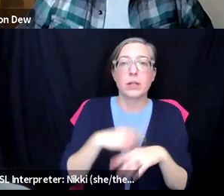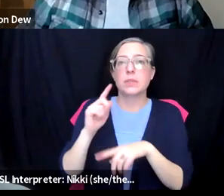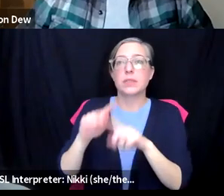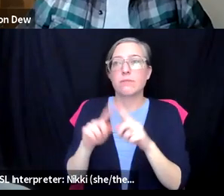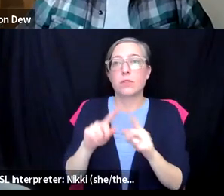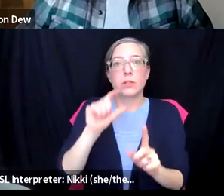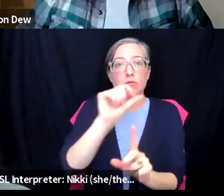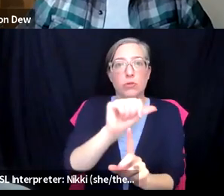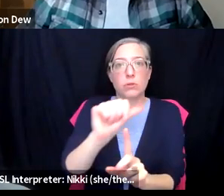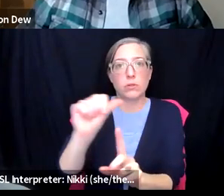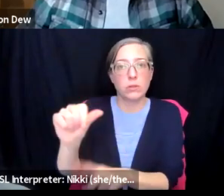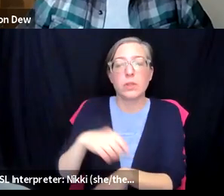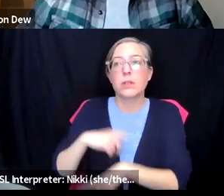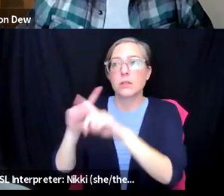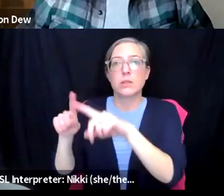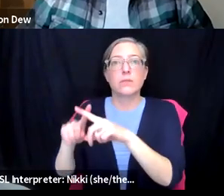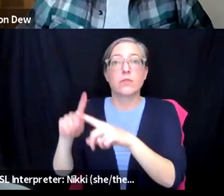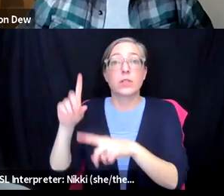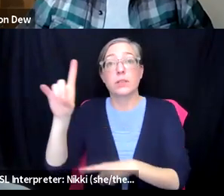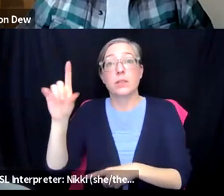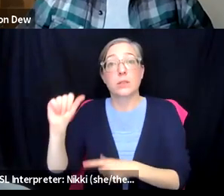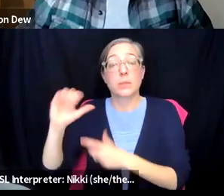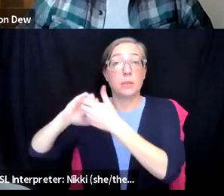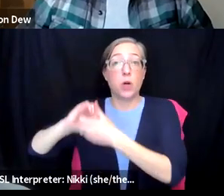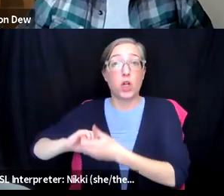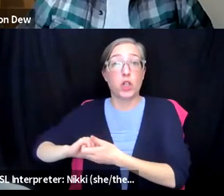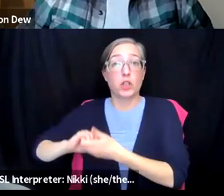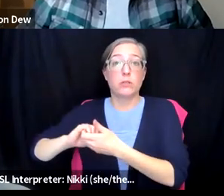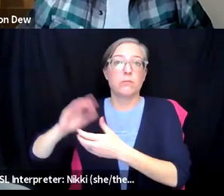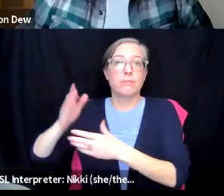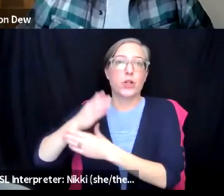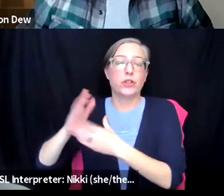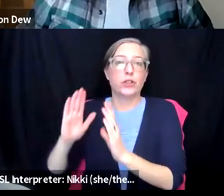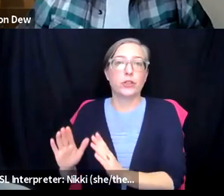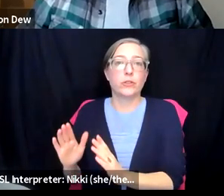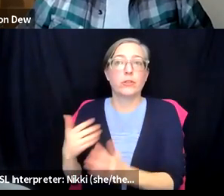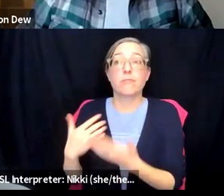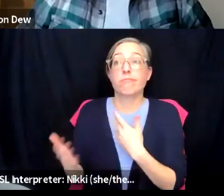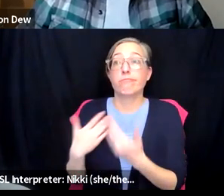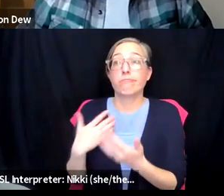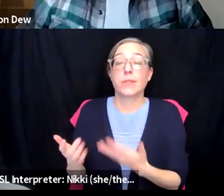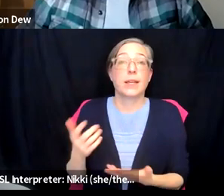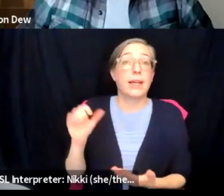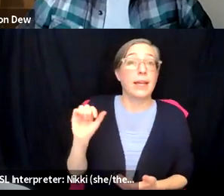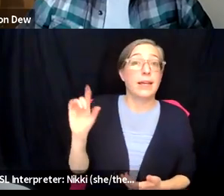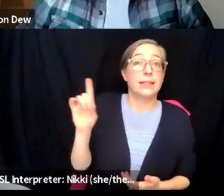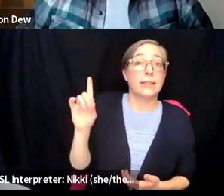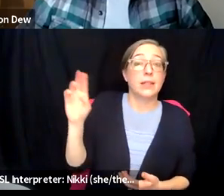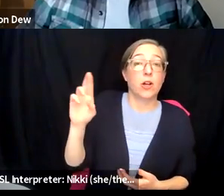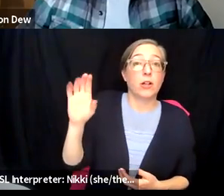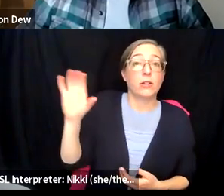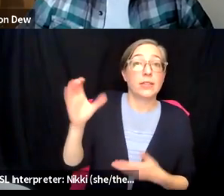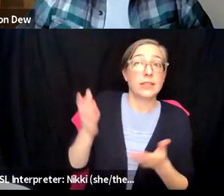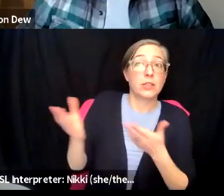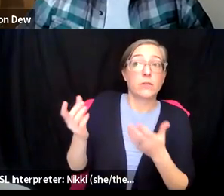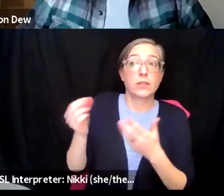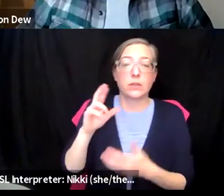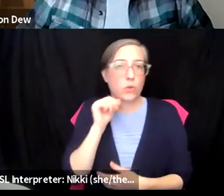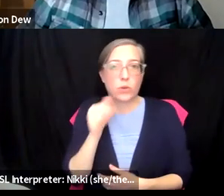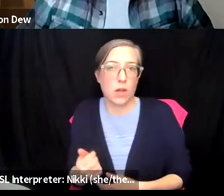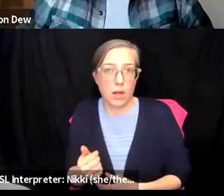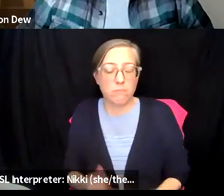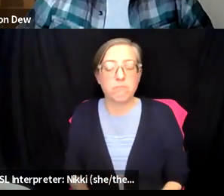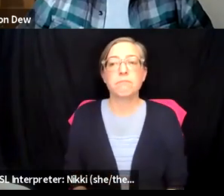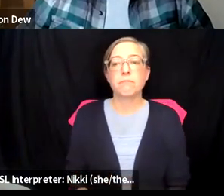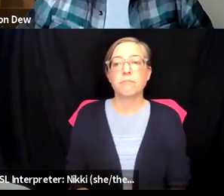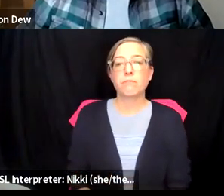and which services that we provide, whether they're ADRC services or non-ADRC services.